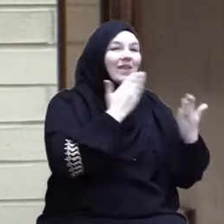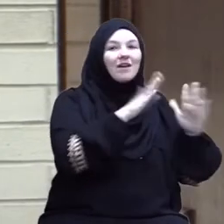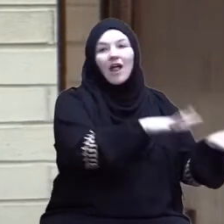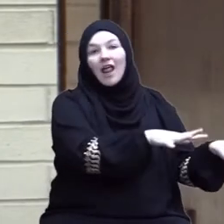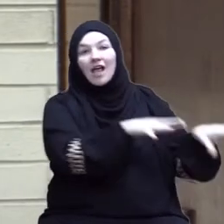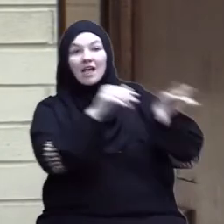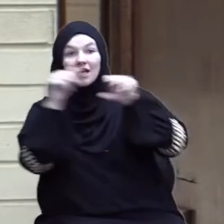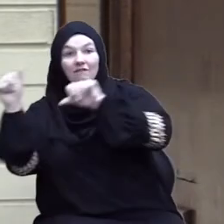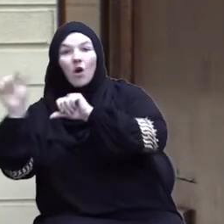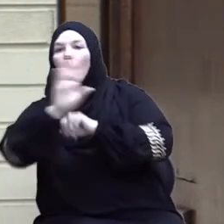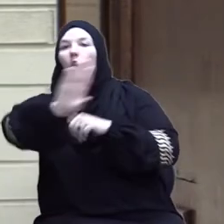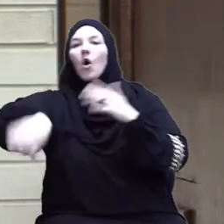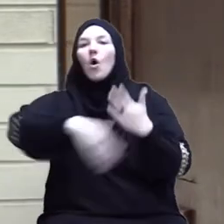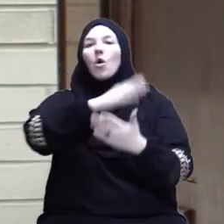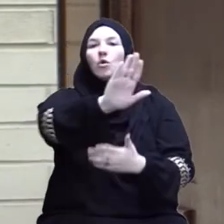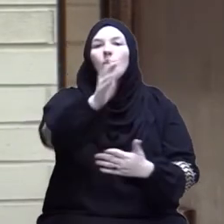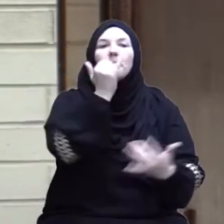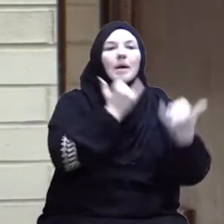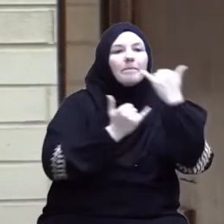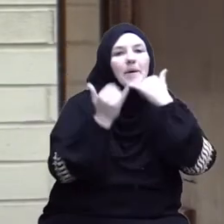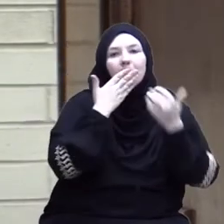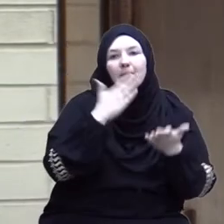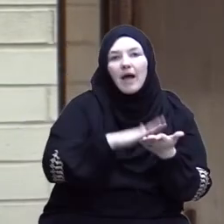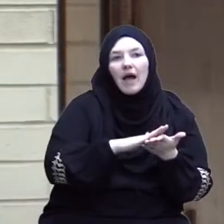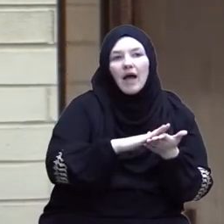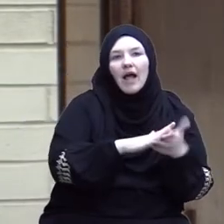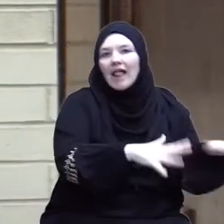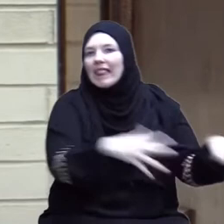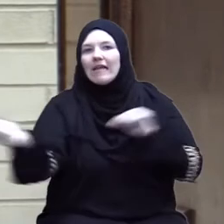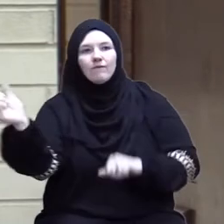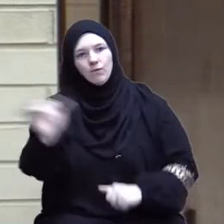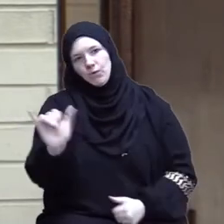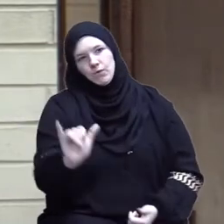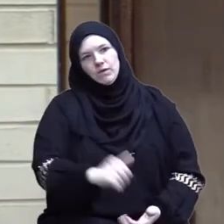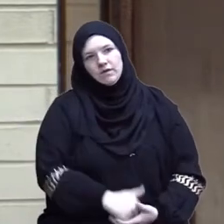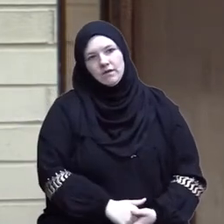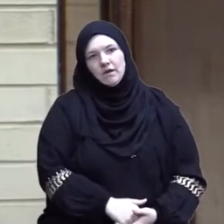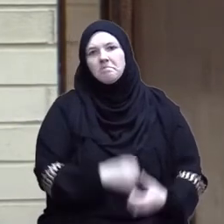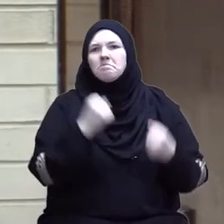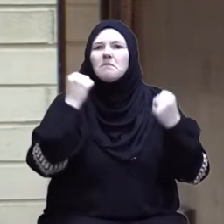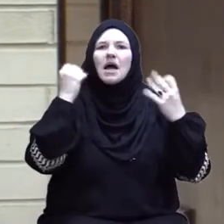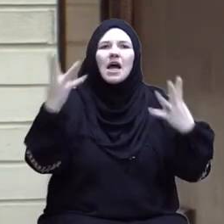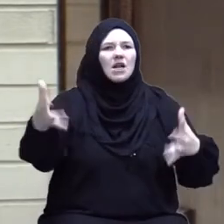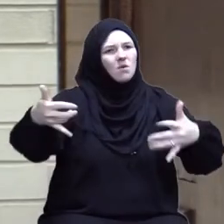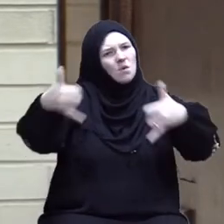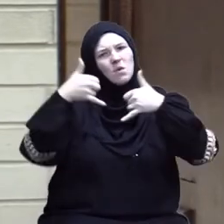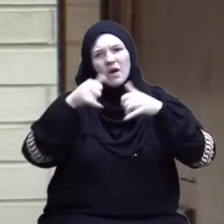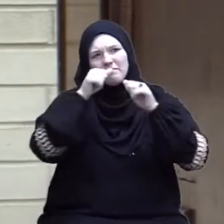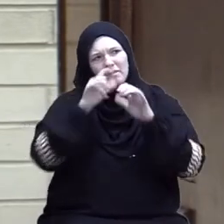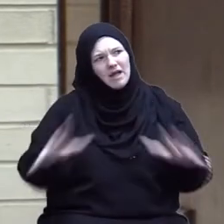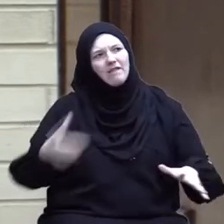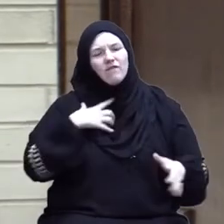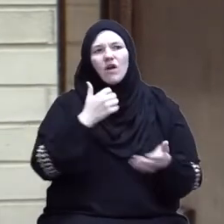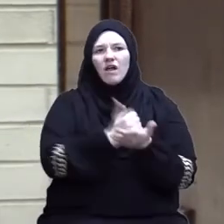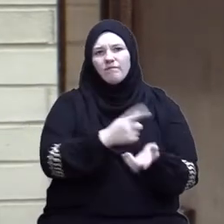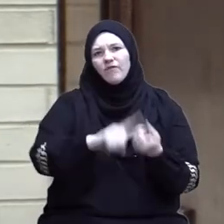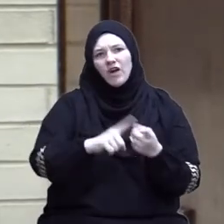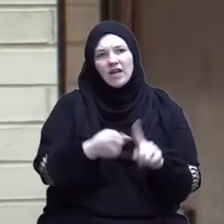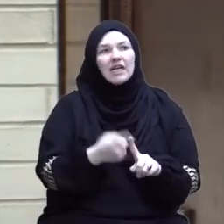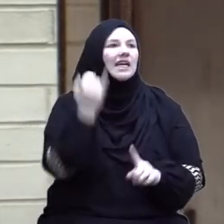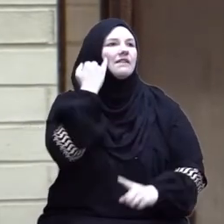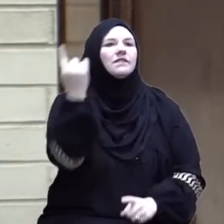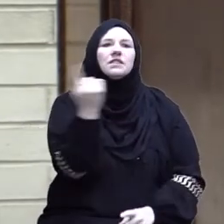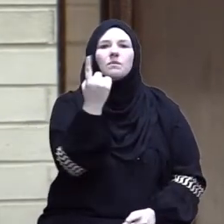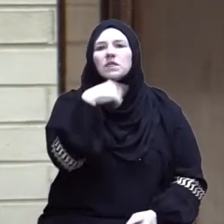faithful believers who trust Allah and the reward we get, I am sure if somebody tells